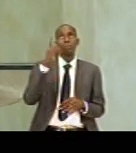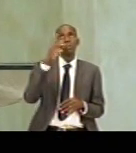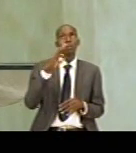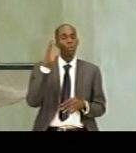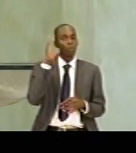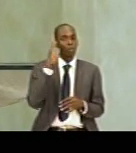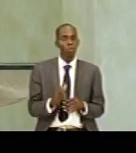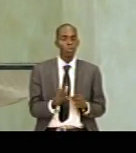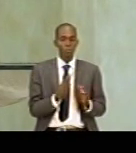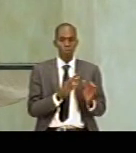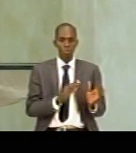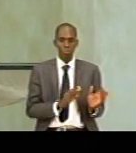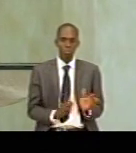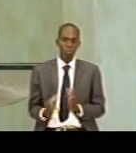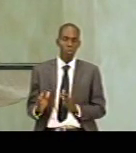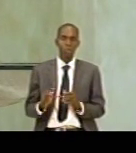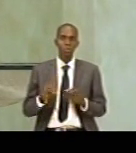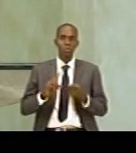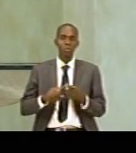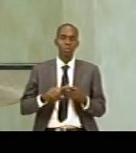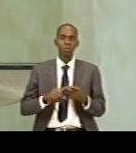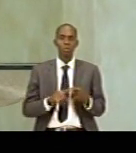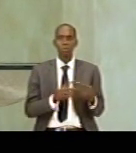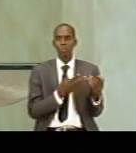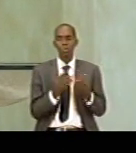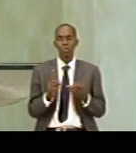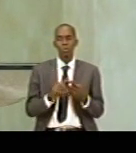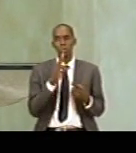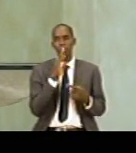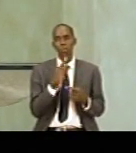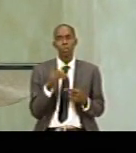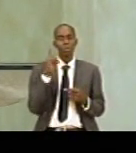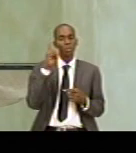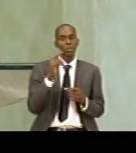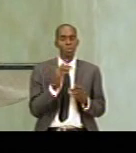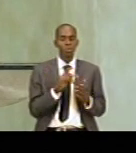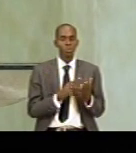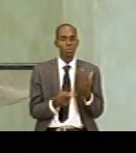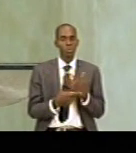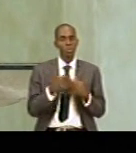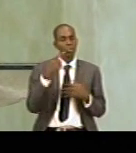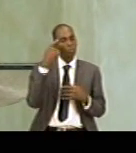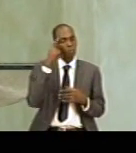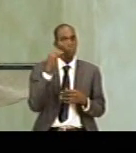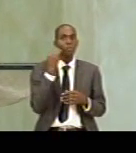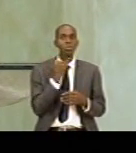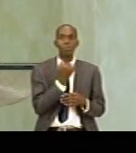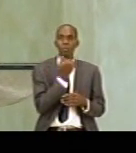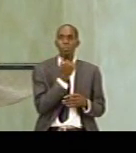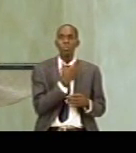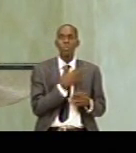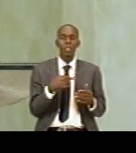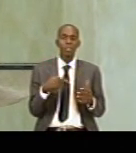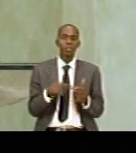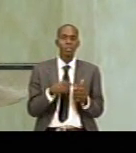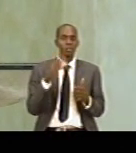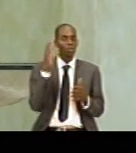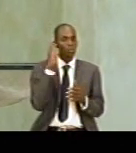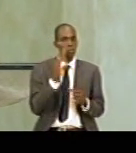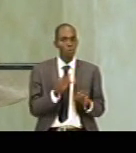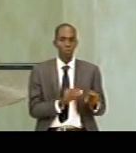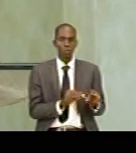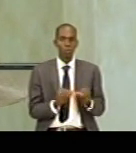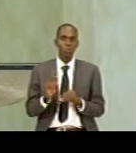Israel immediately after the rapture. This ushering us, you know, to the beginning of the 70th